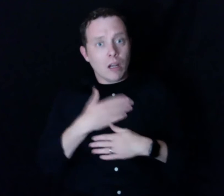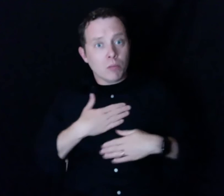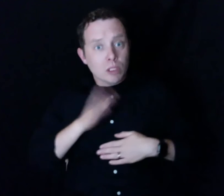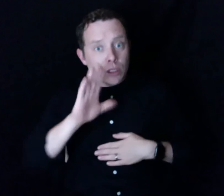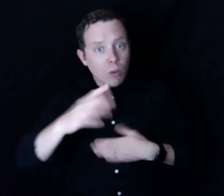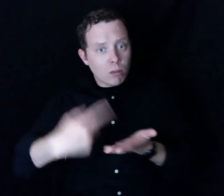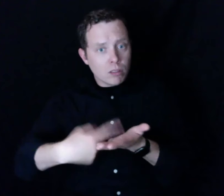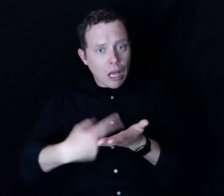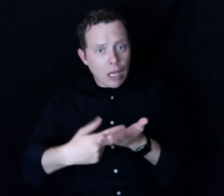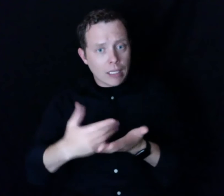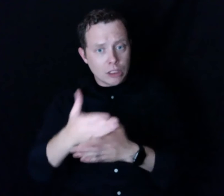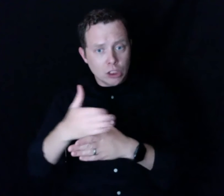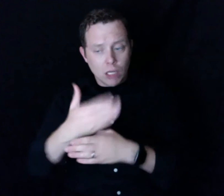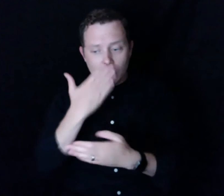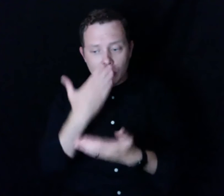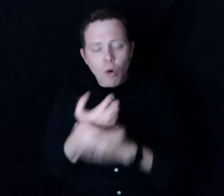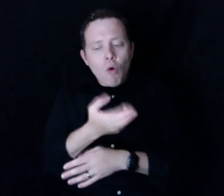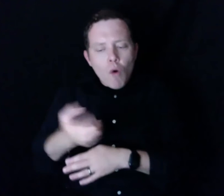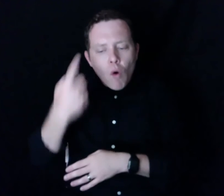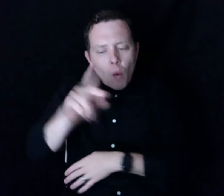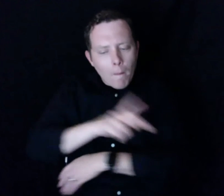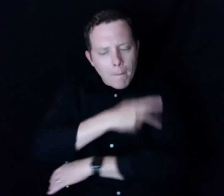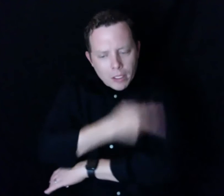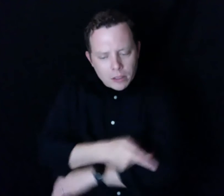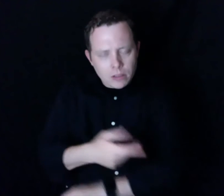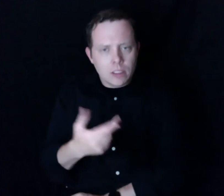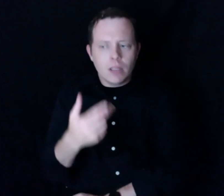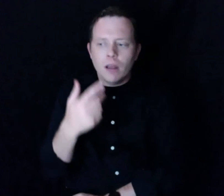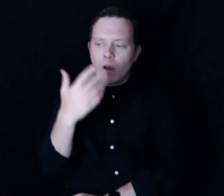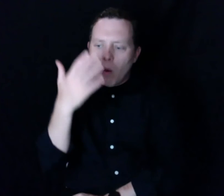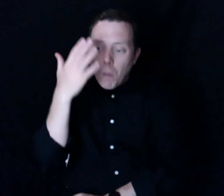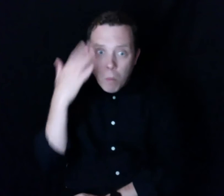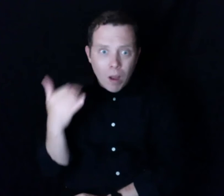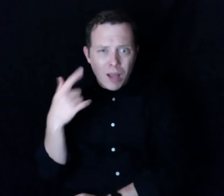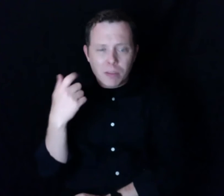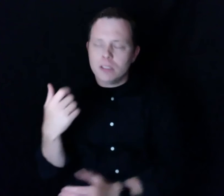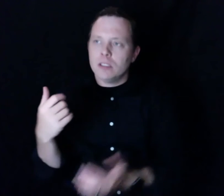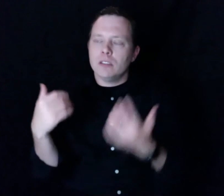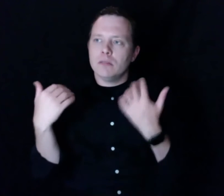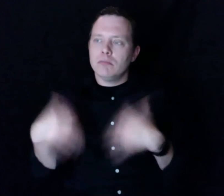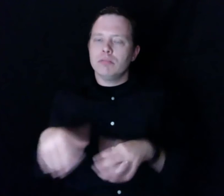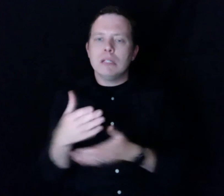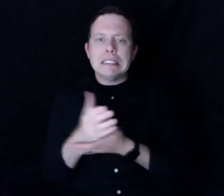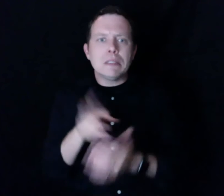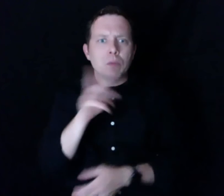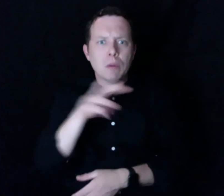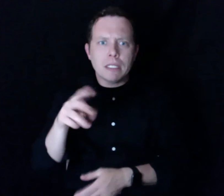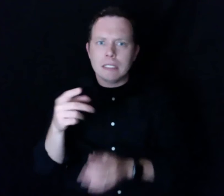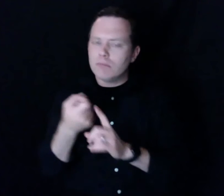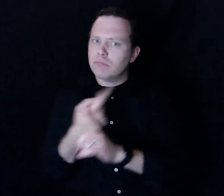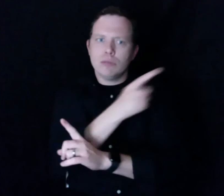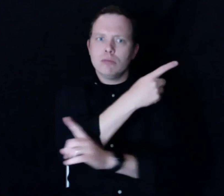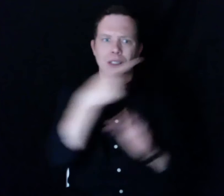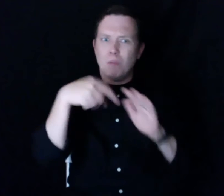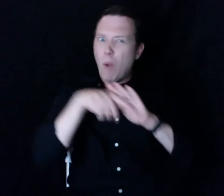good resources for patients, because there are a lot of rabbit holes to go down on the internet when it comes to